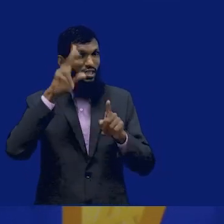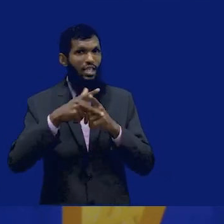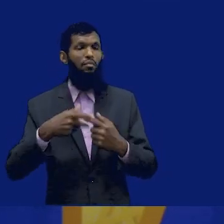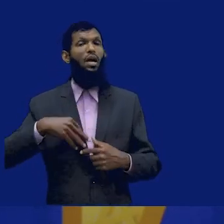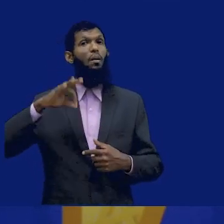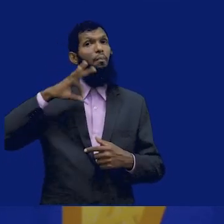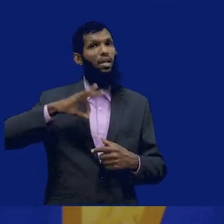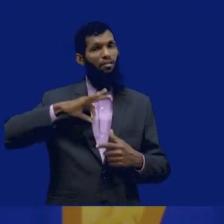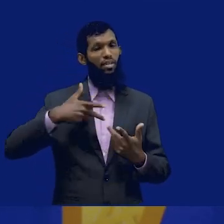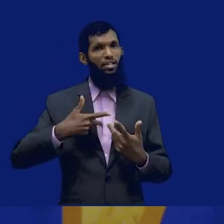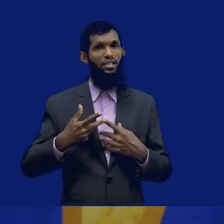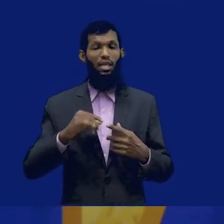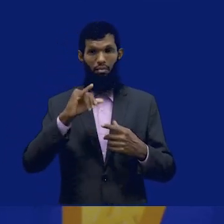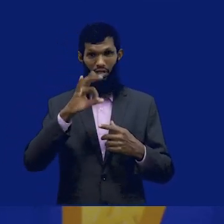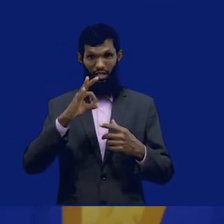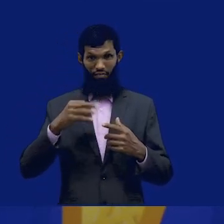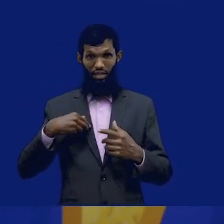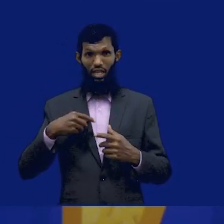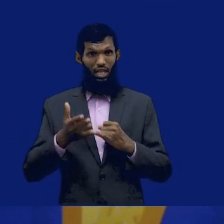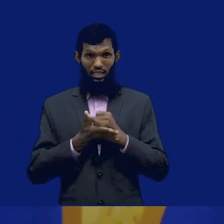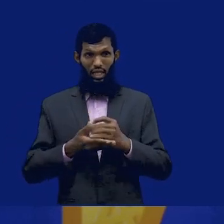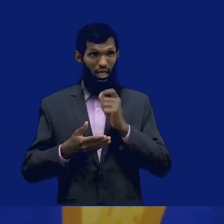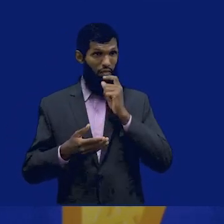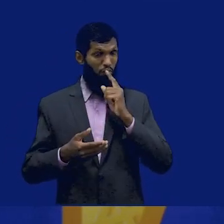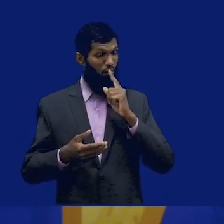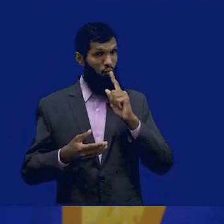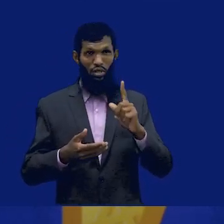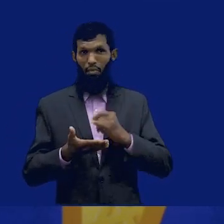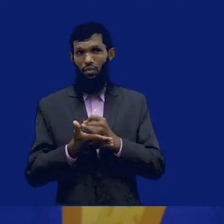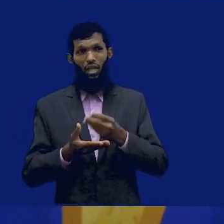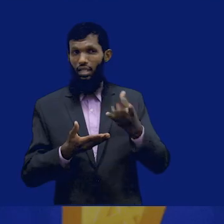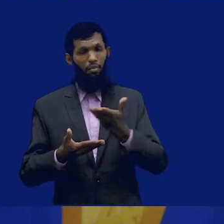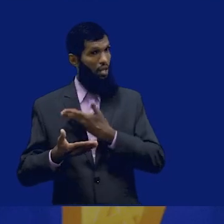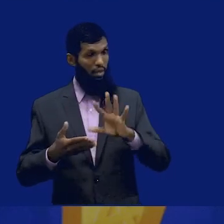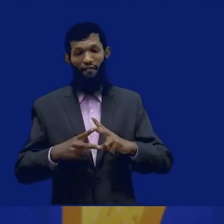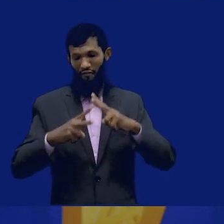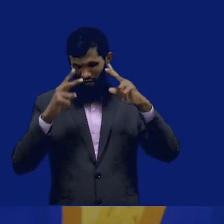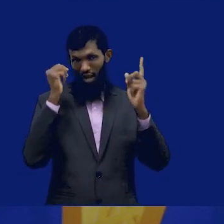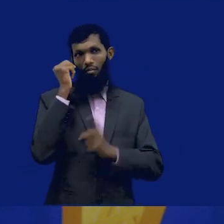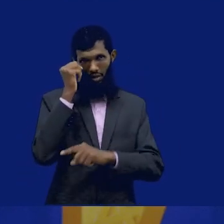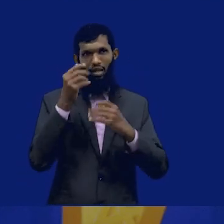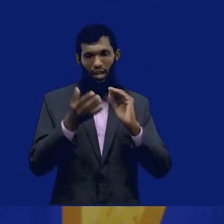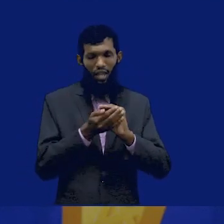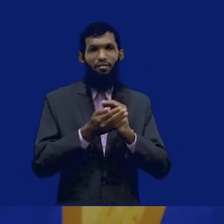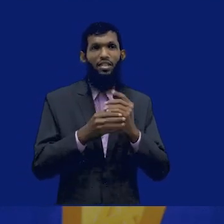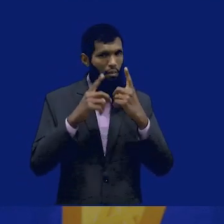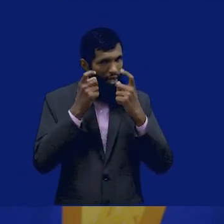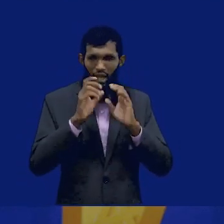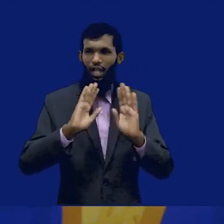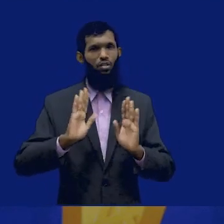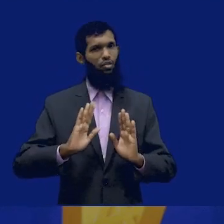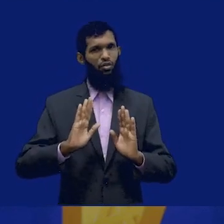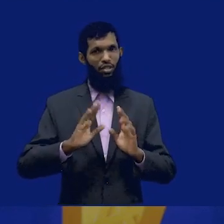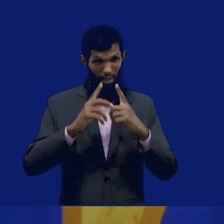its importance, its benefit, and the dangers of abstaining from paying zakat